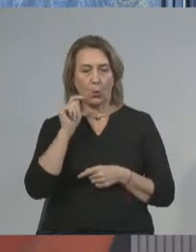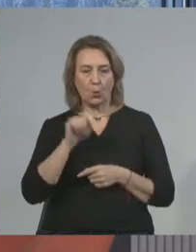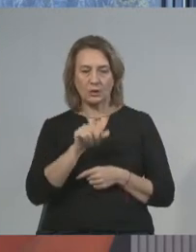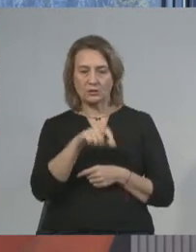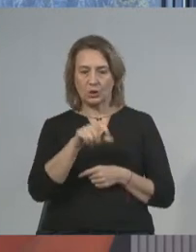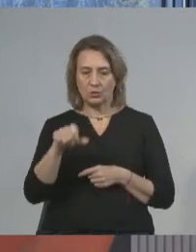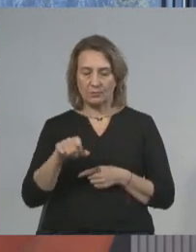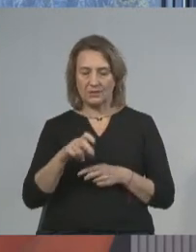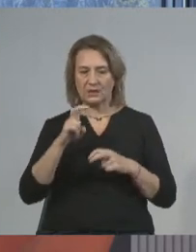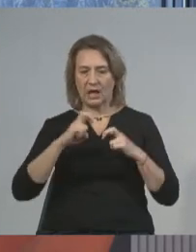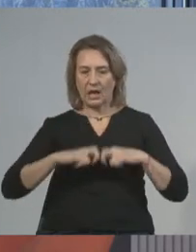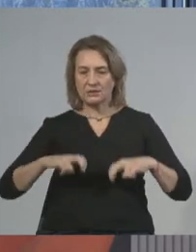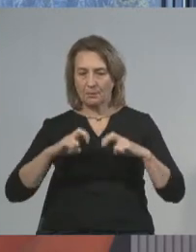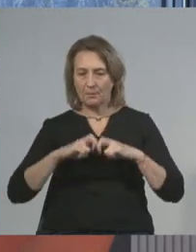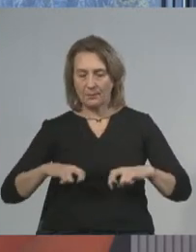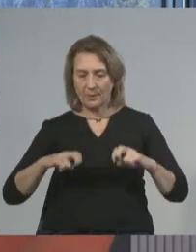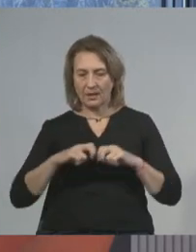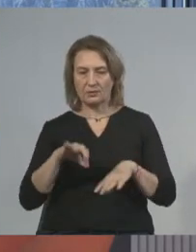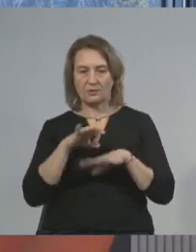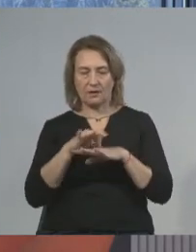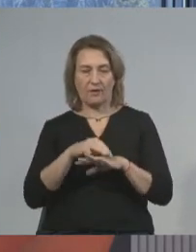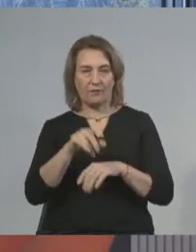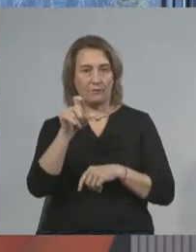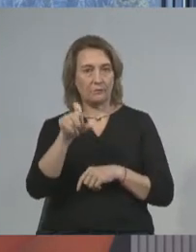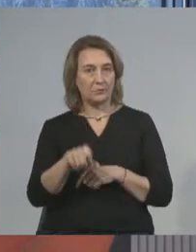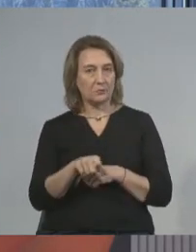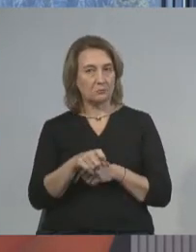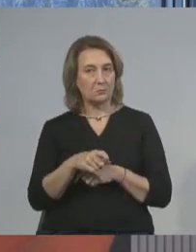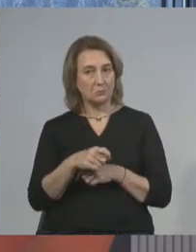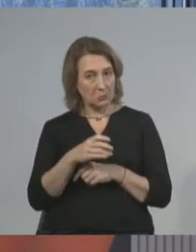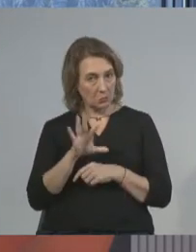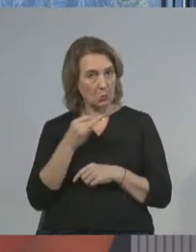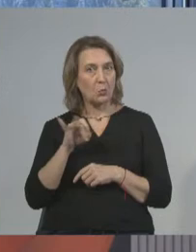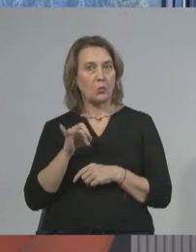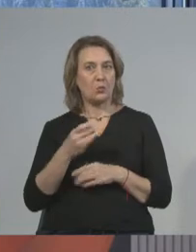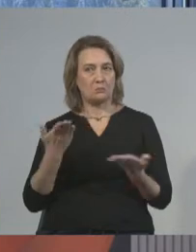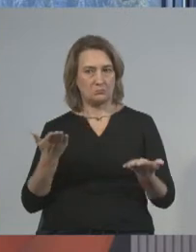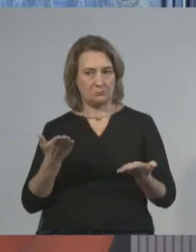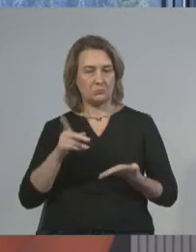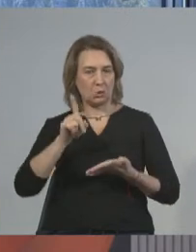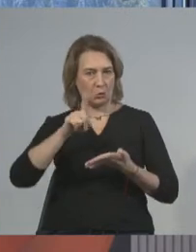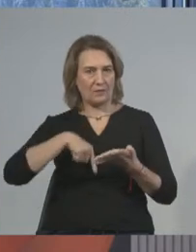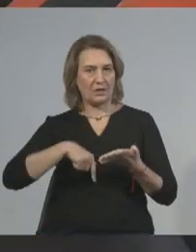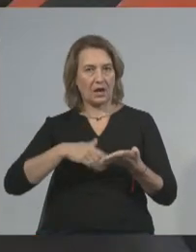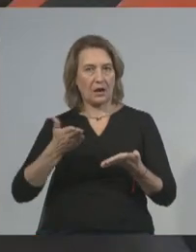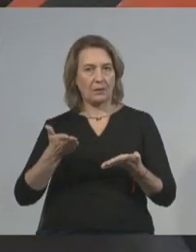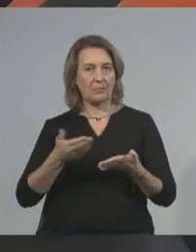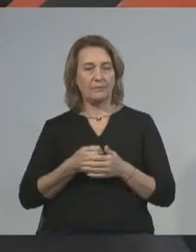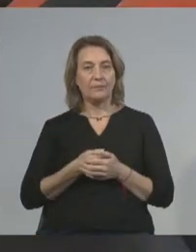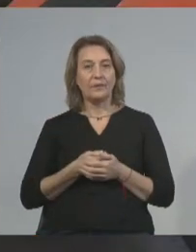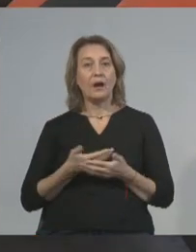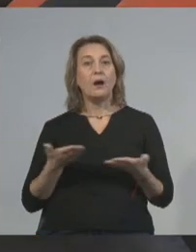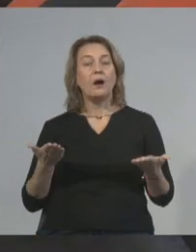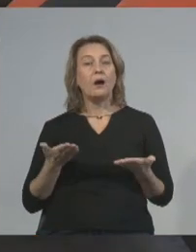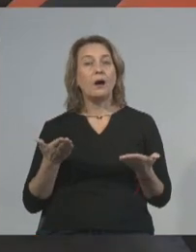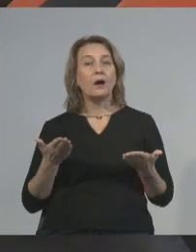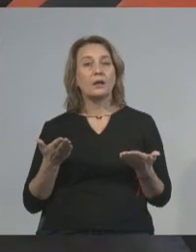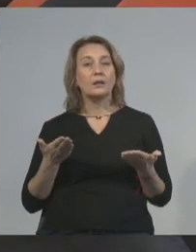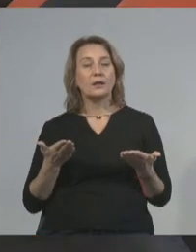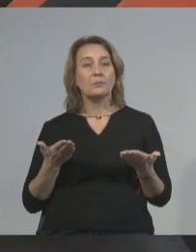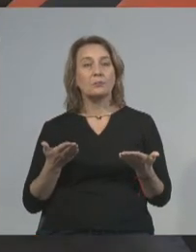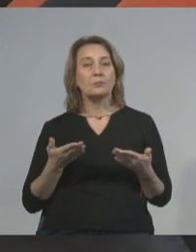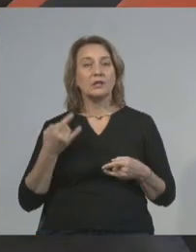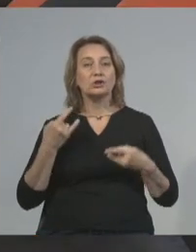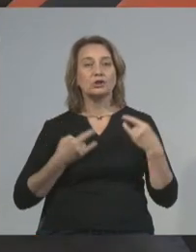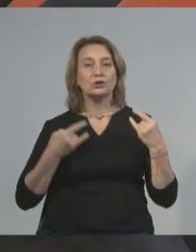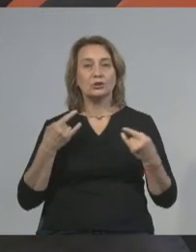ukrainian channels by ukrainian experts in ukrainian representatives then it seems like an internal discussion and that's another level of the